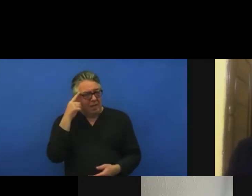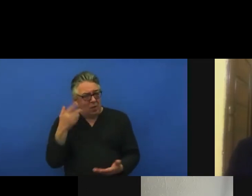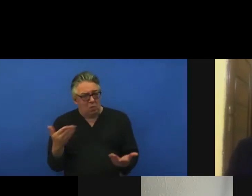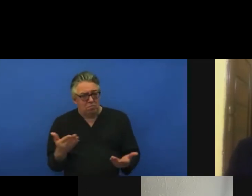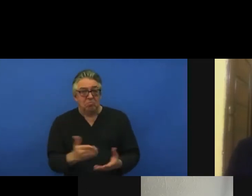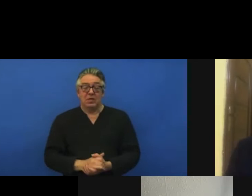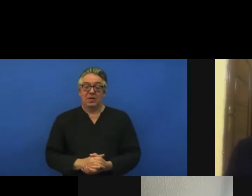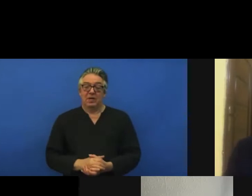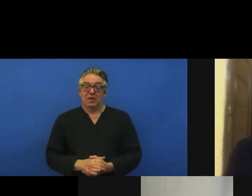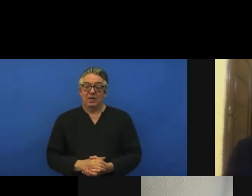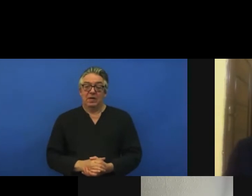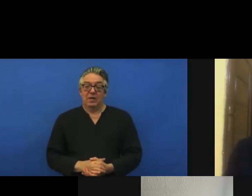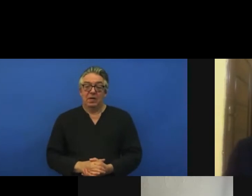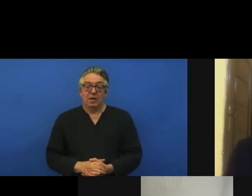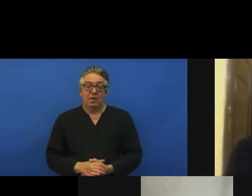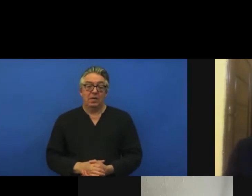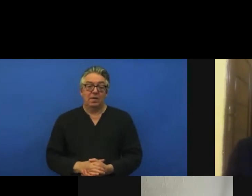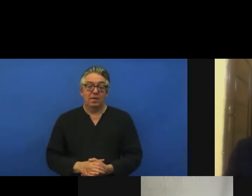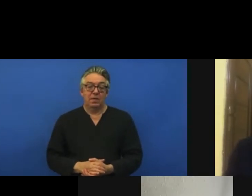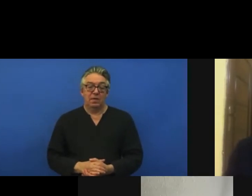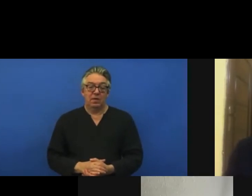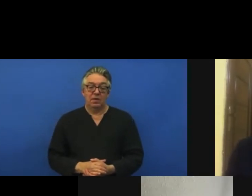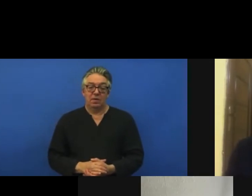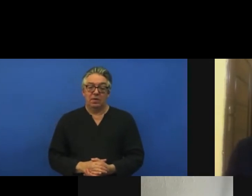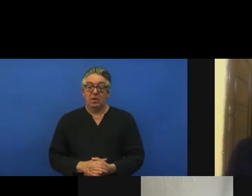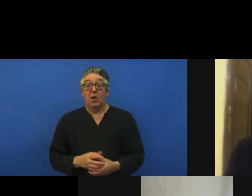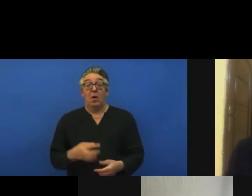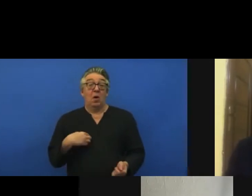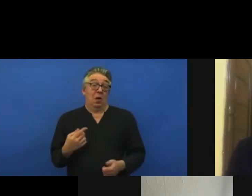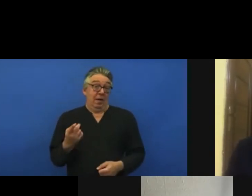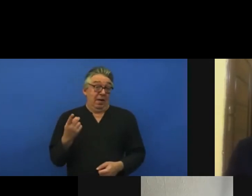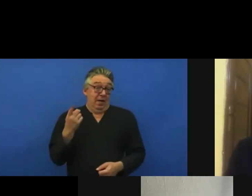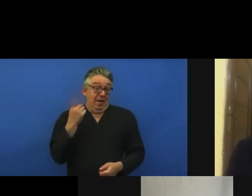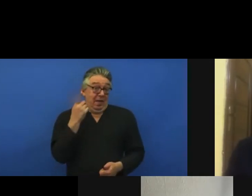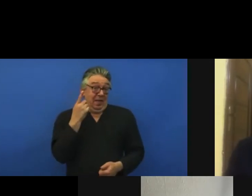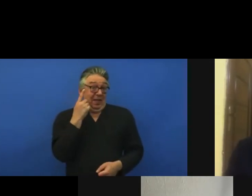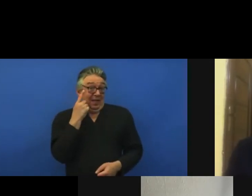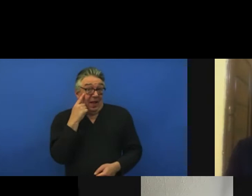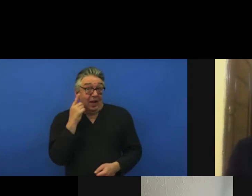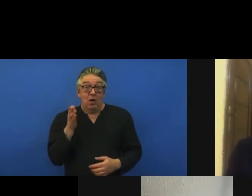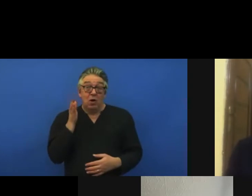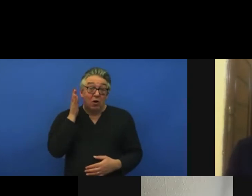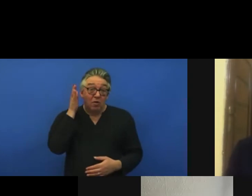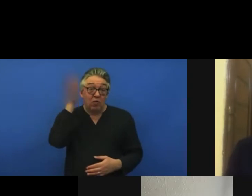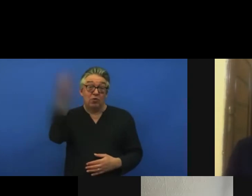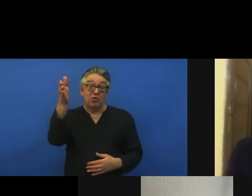it would be the impossibility for people with disability to